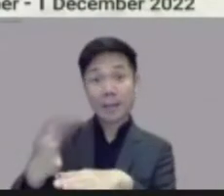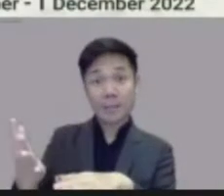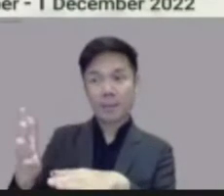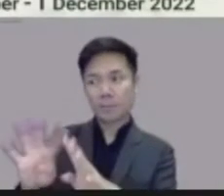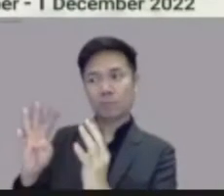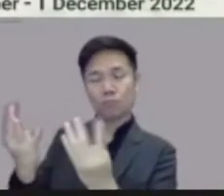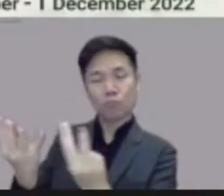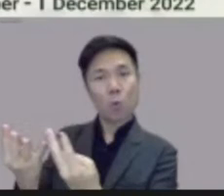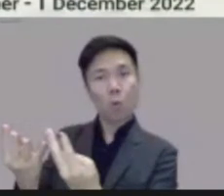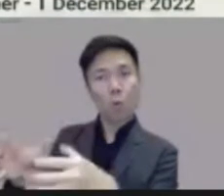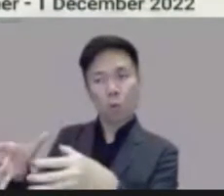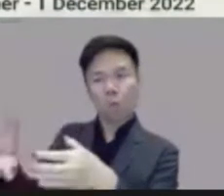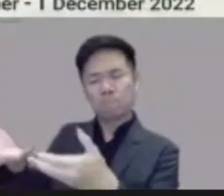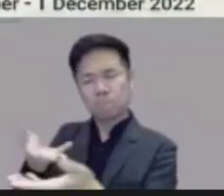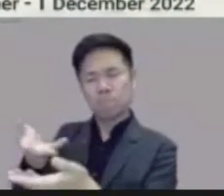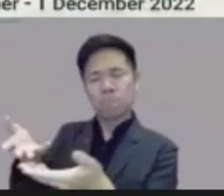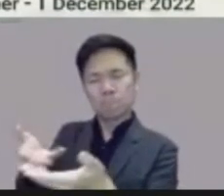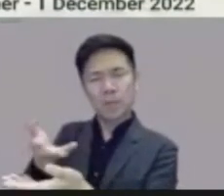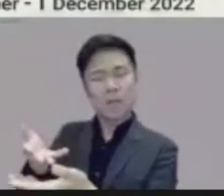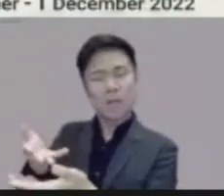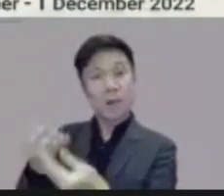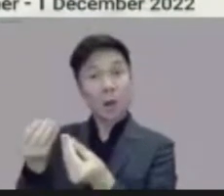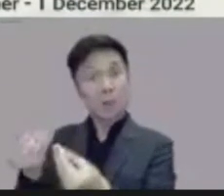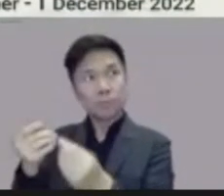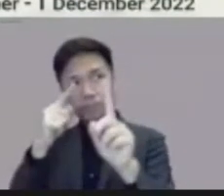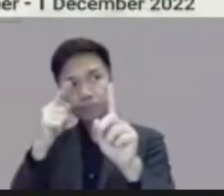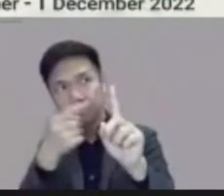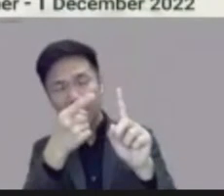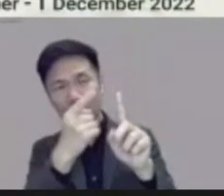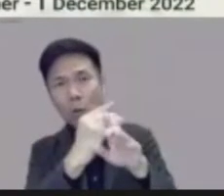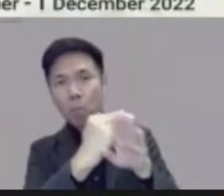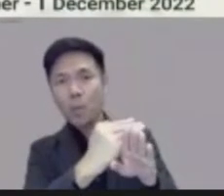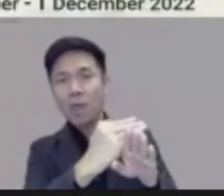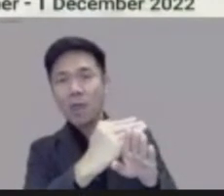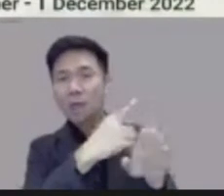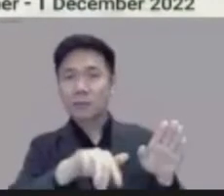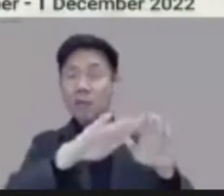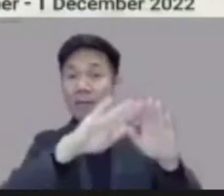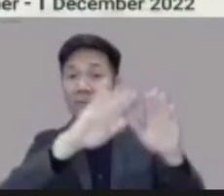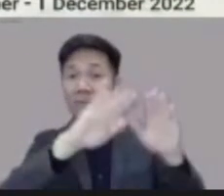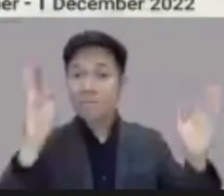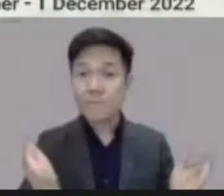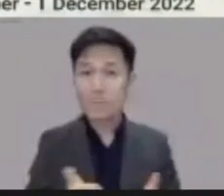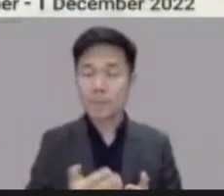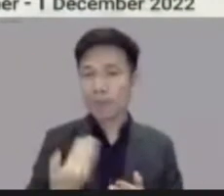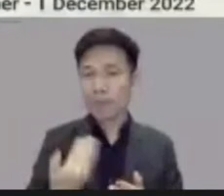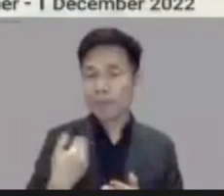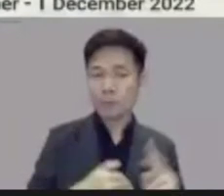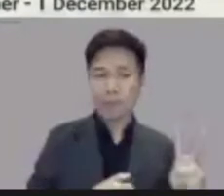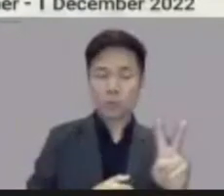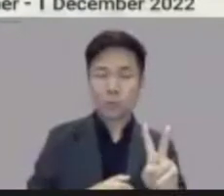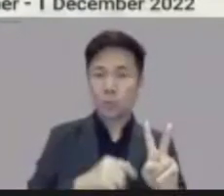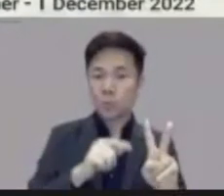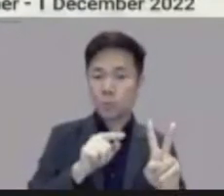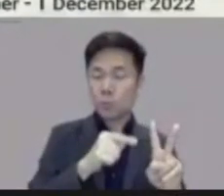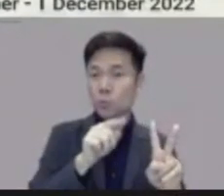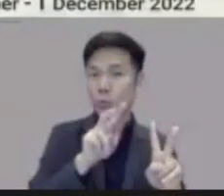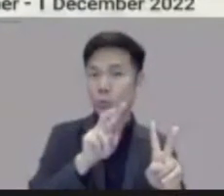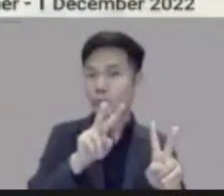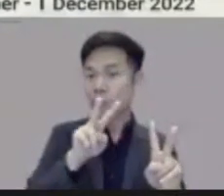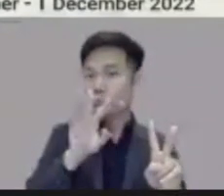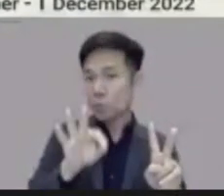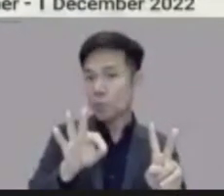Corporation to protect our common environment which was held on 22 and 23 of June earlier this year